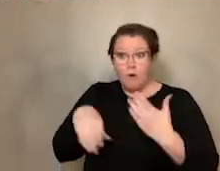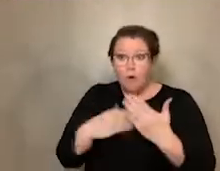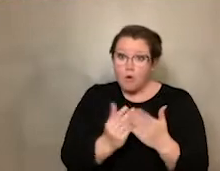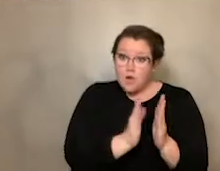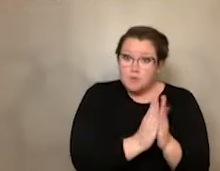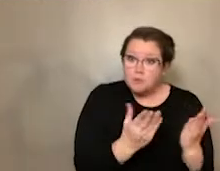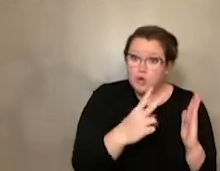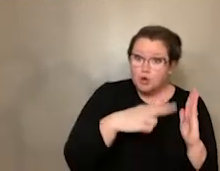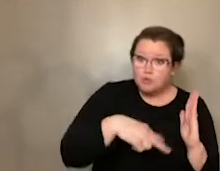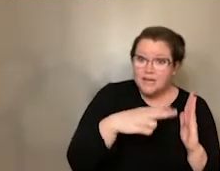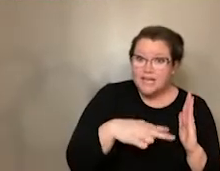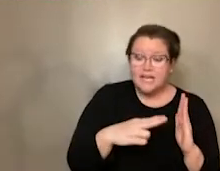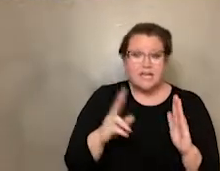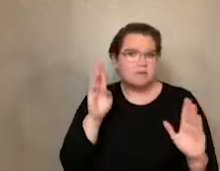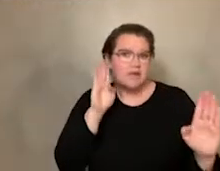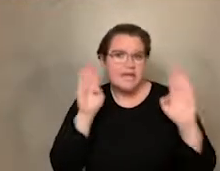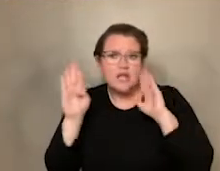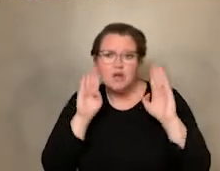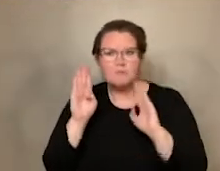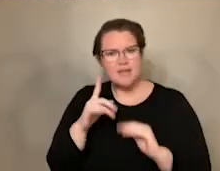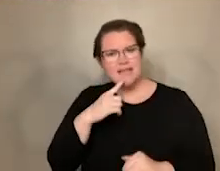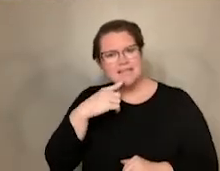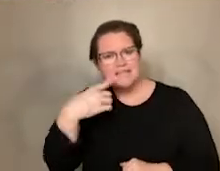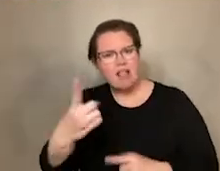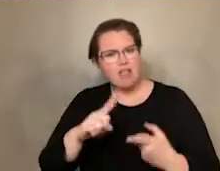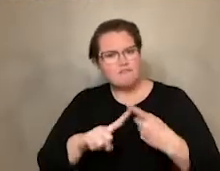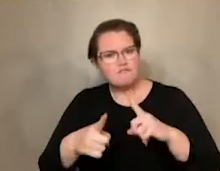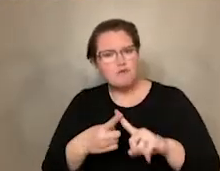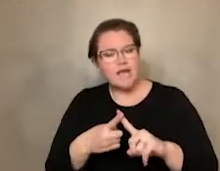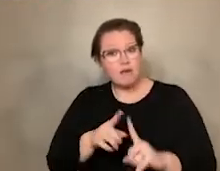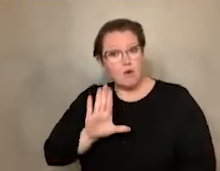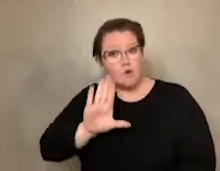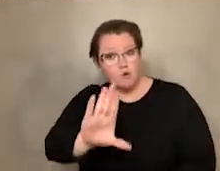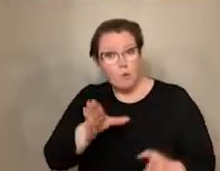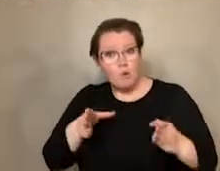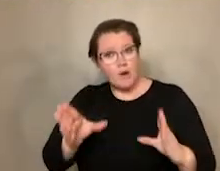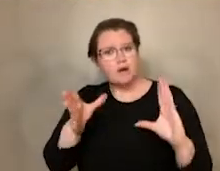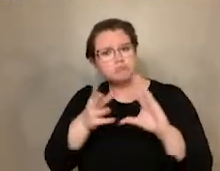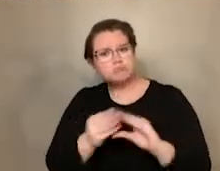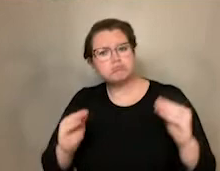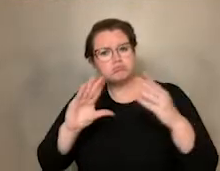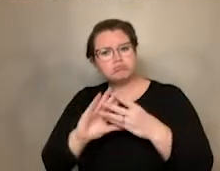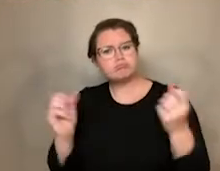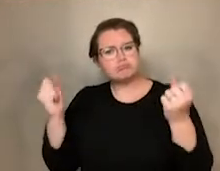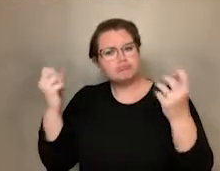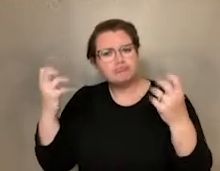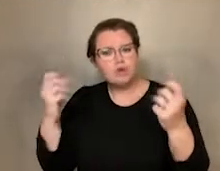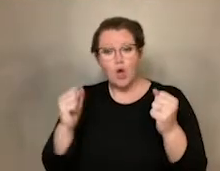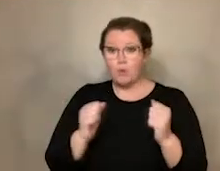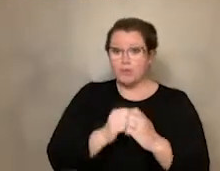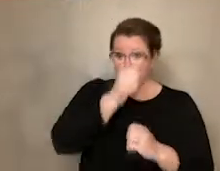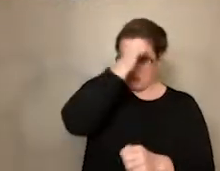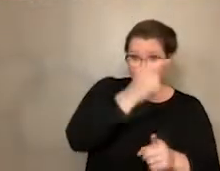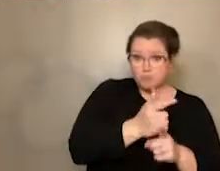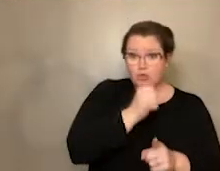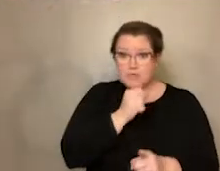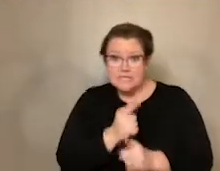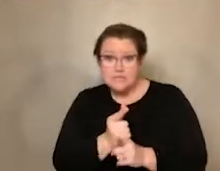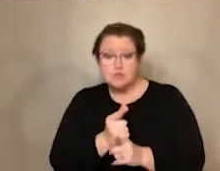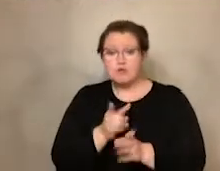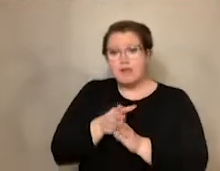read, all the stories you hear, retell them in your own words back to your brothers and sisters and your neighbors and